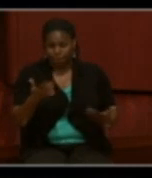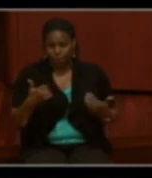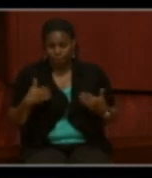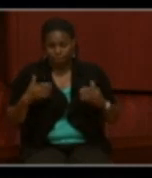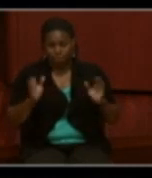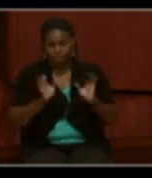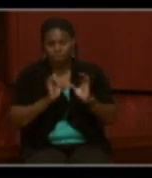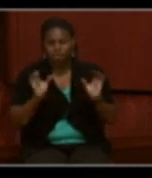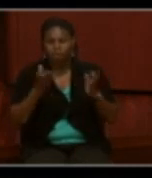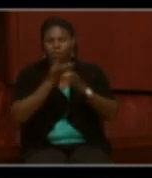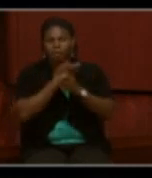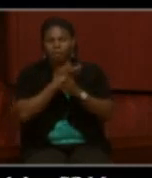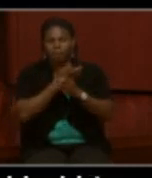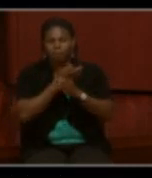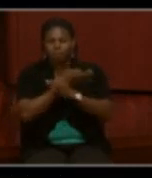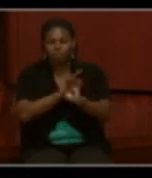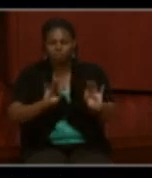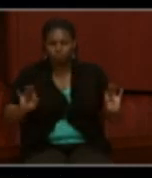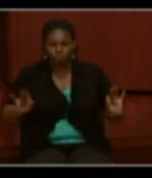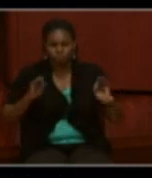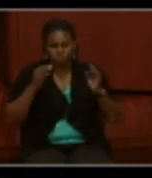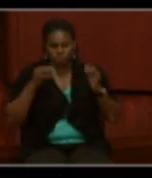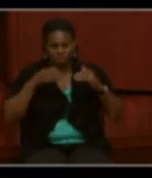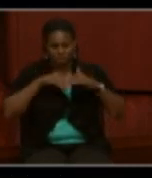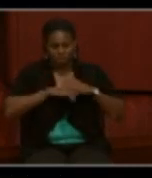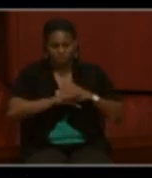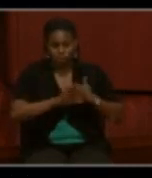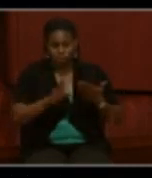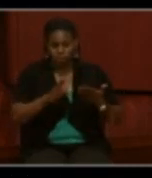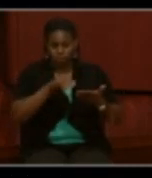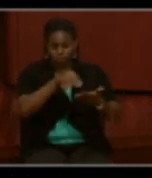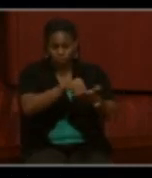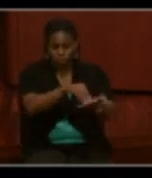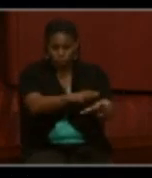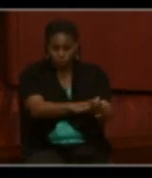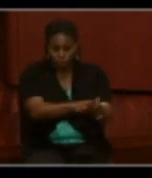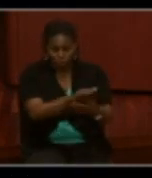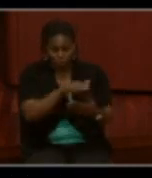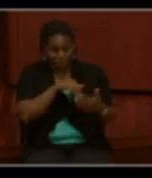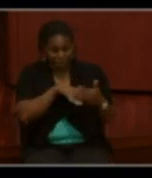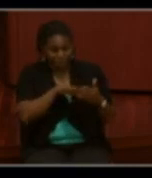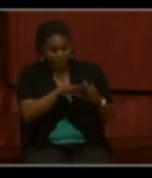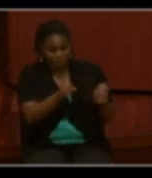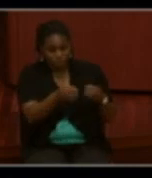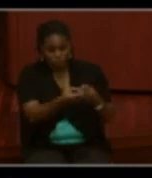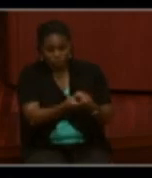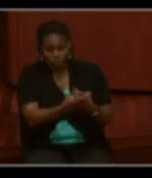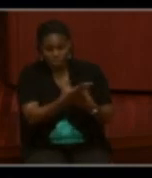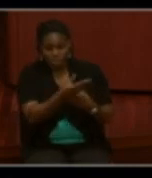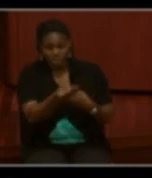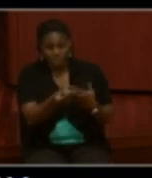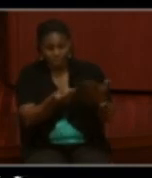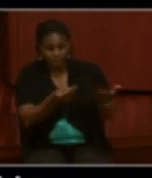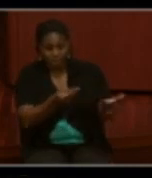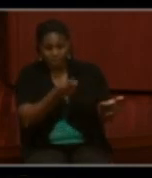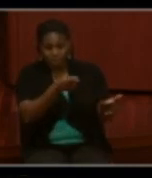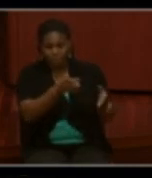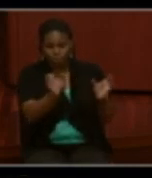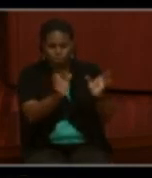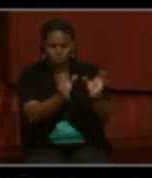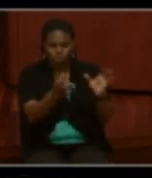certificate of his freedom to be entered on record in your office and had in his possession a certified